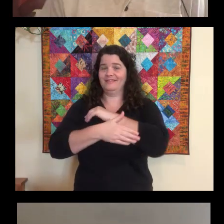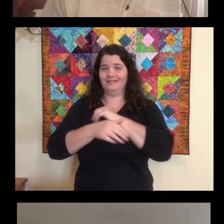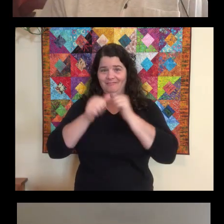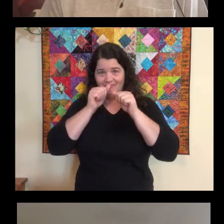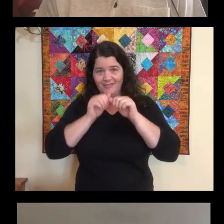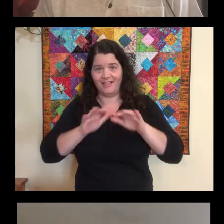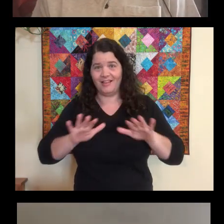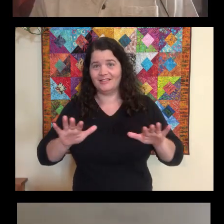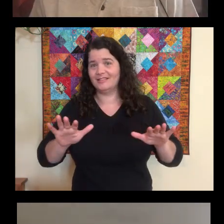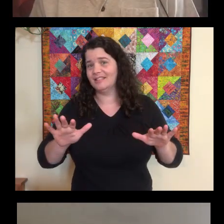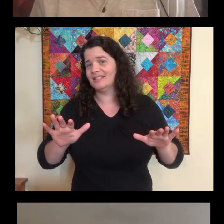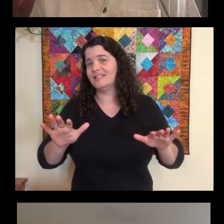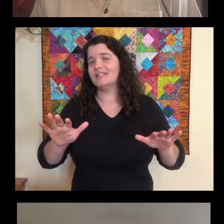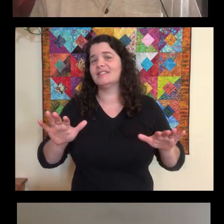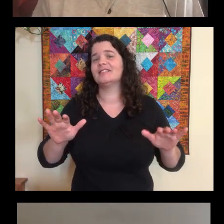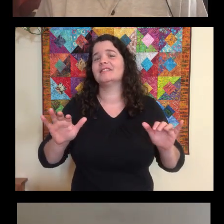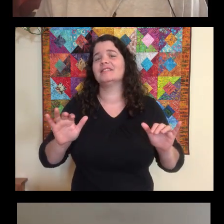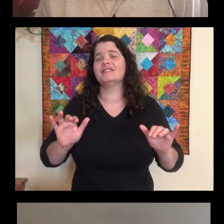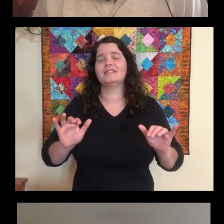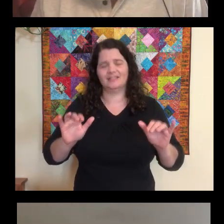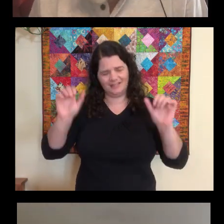Blessed be the nation.